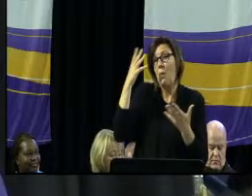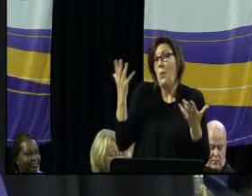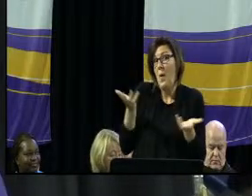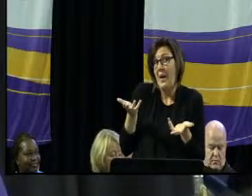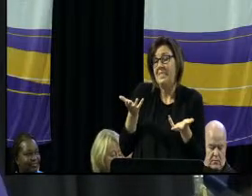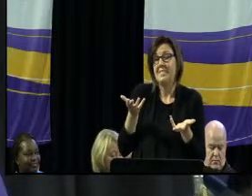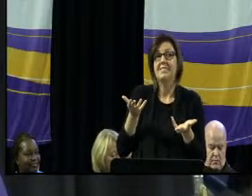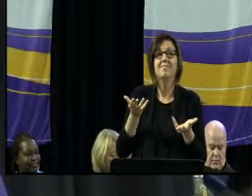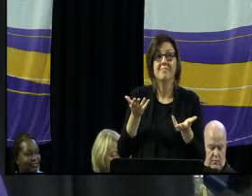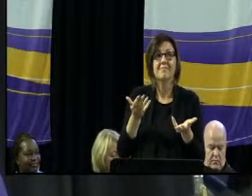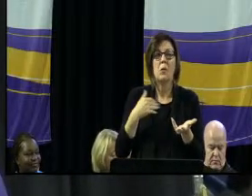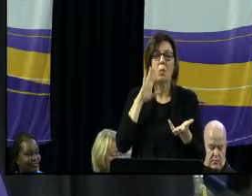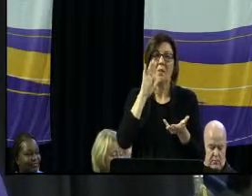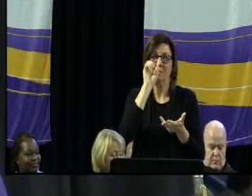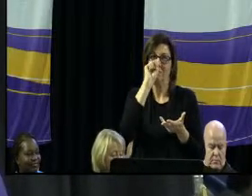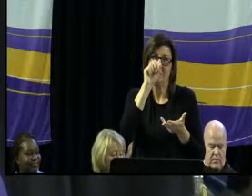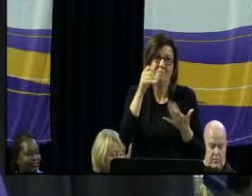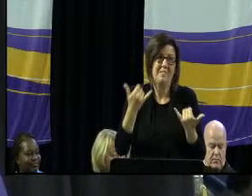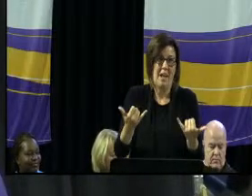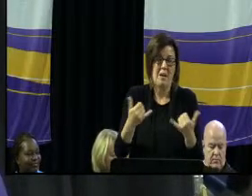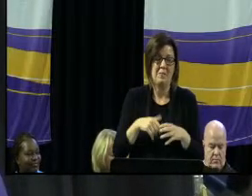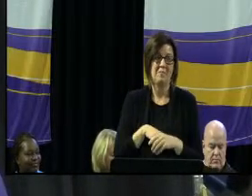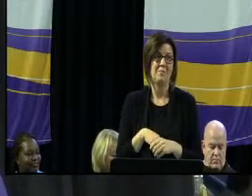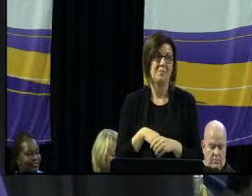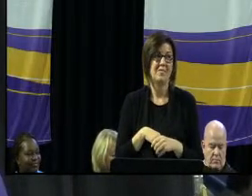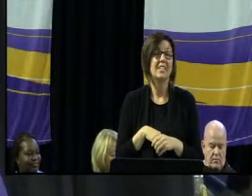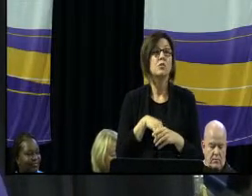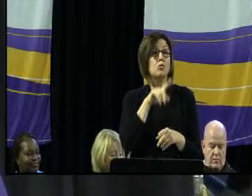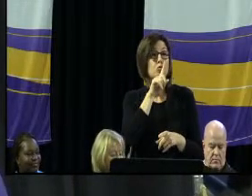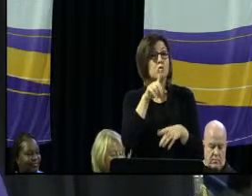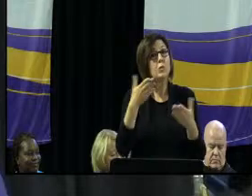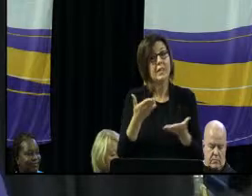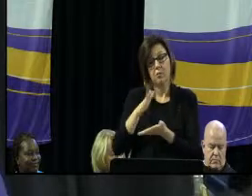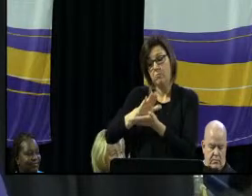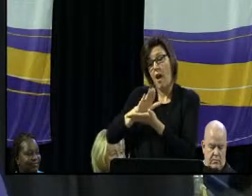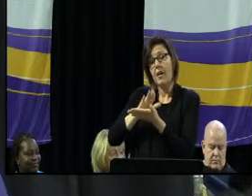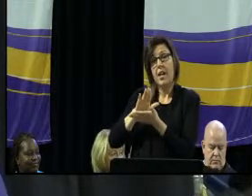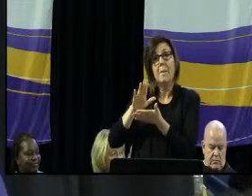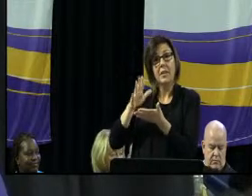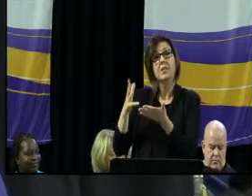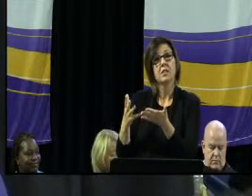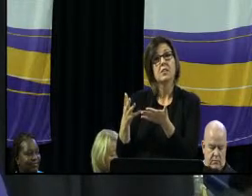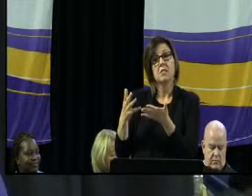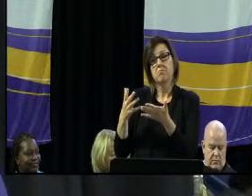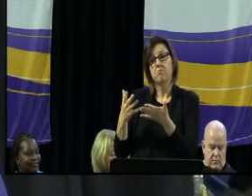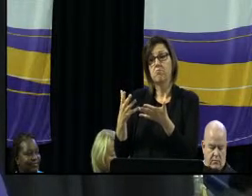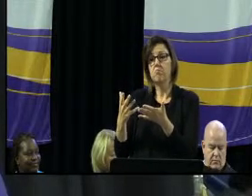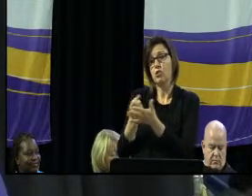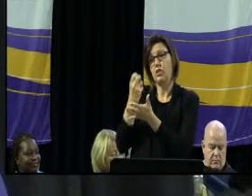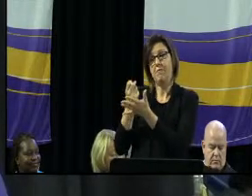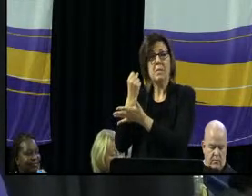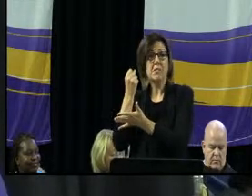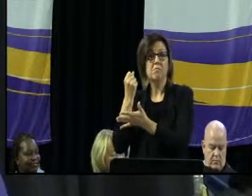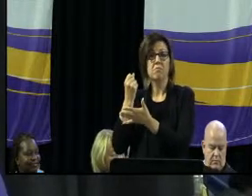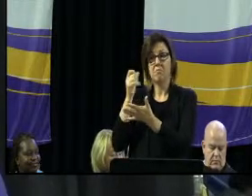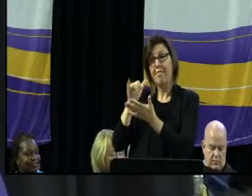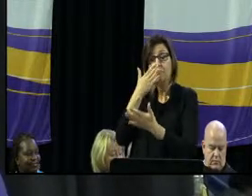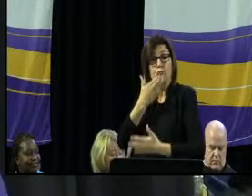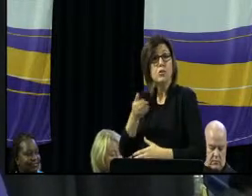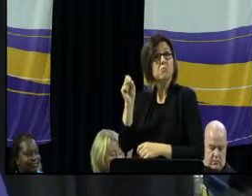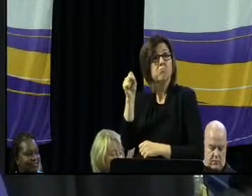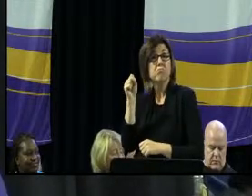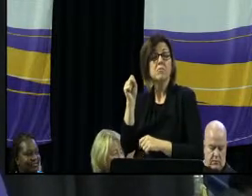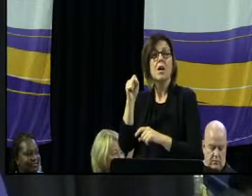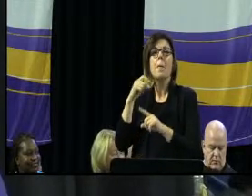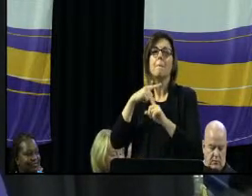Tiger. Although we're here in part to recognize academic achievement, don't lose sight of the fact that you're an entire person, not just